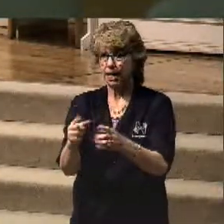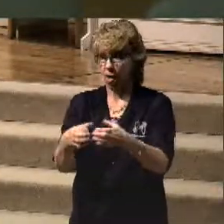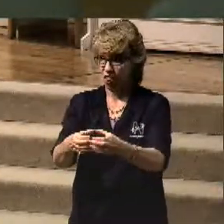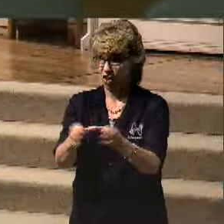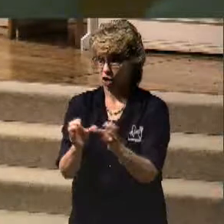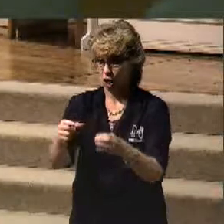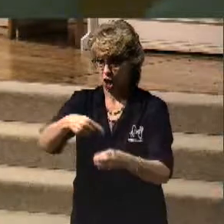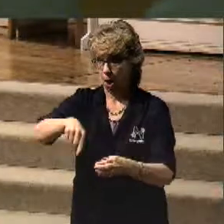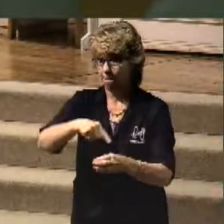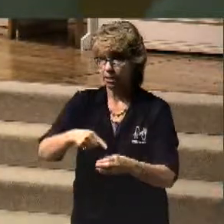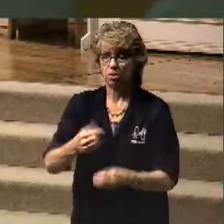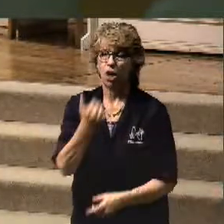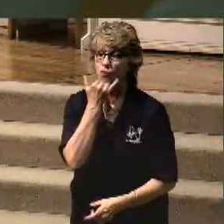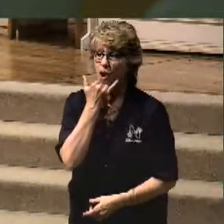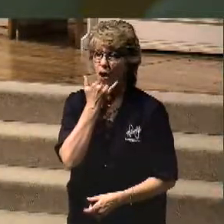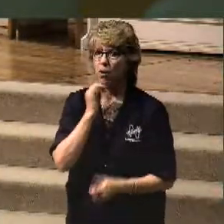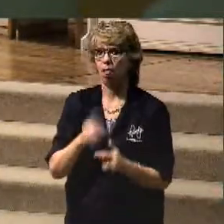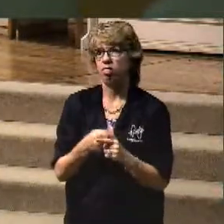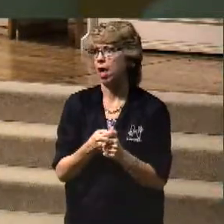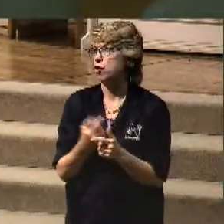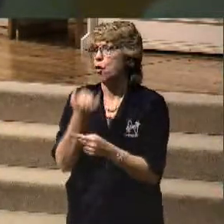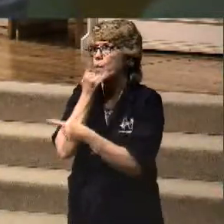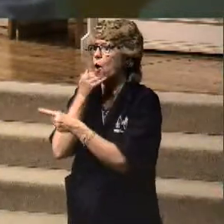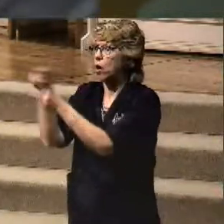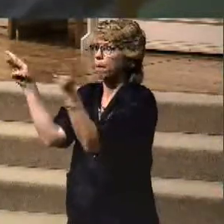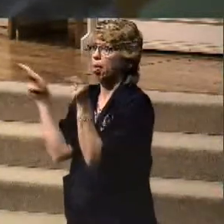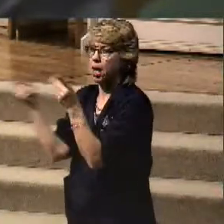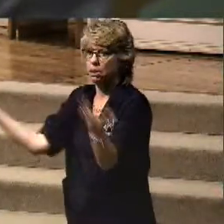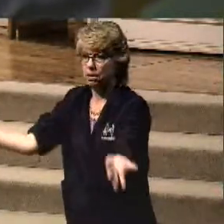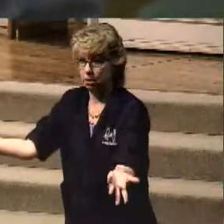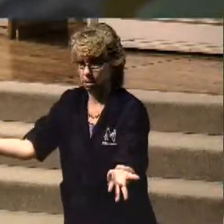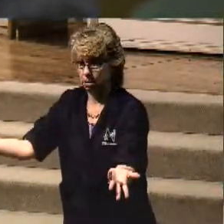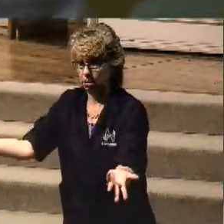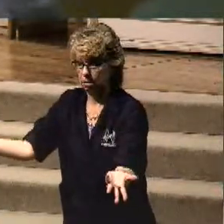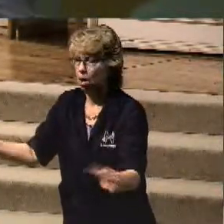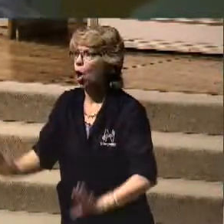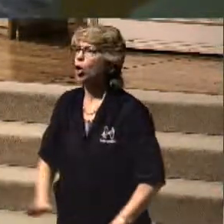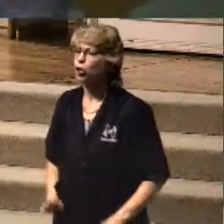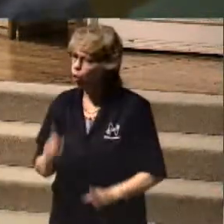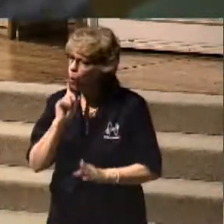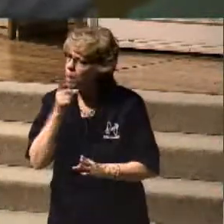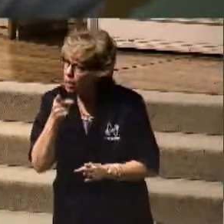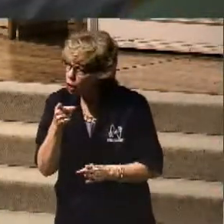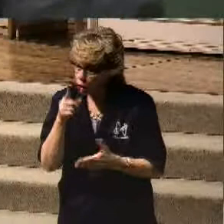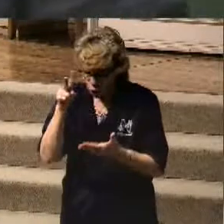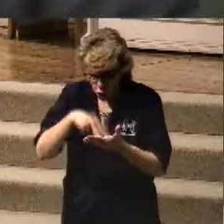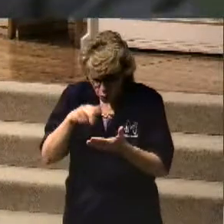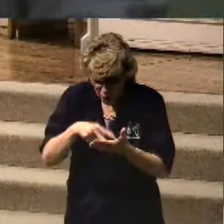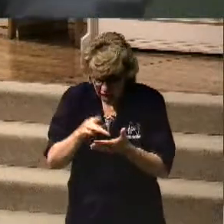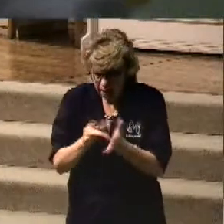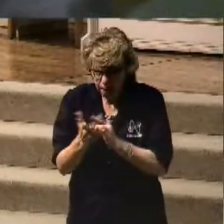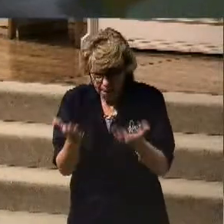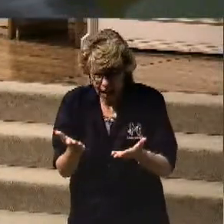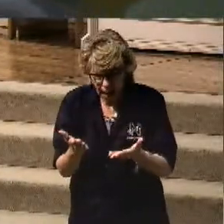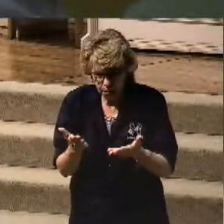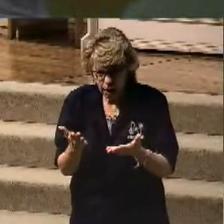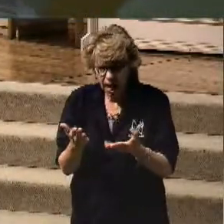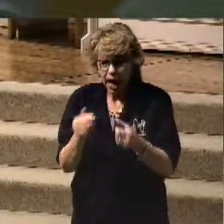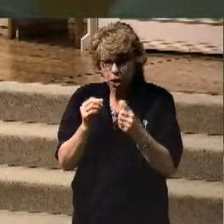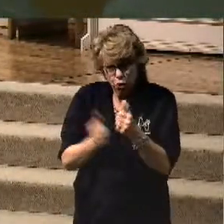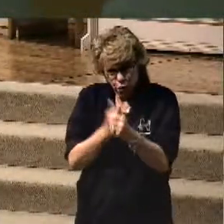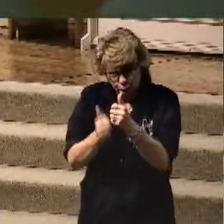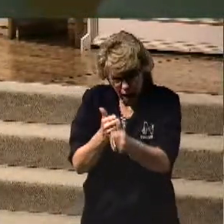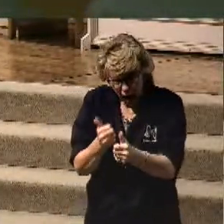course. So make sure that as you look into God's Word, that you abide by some